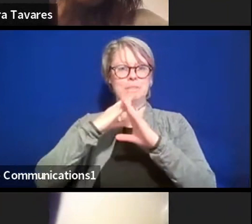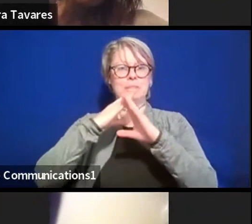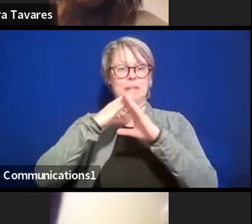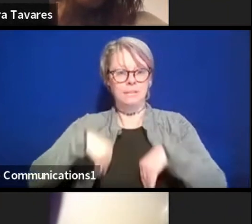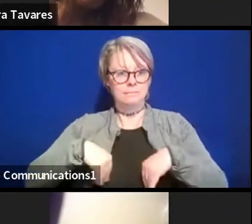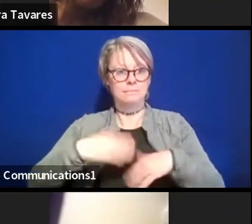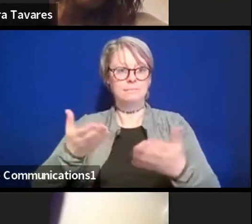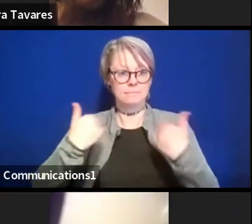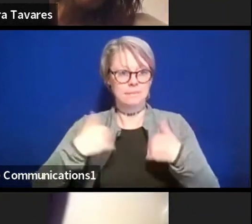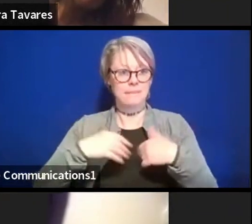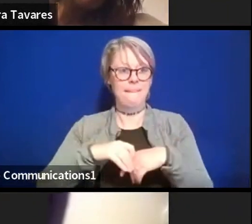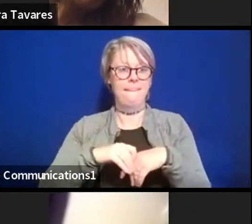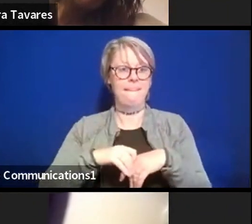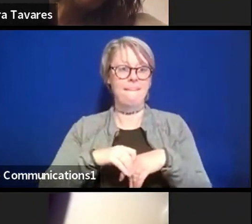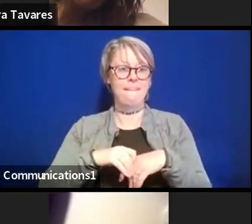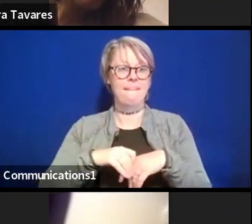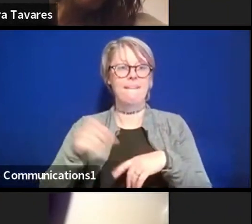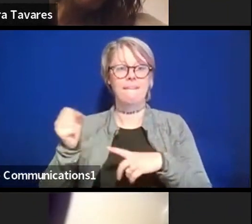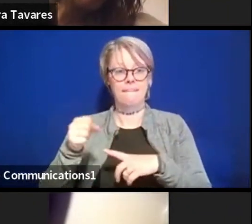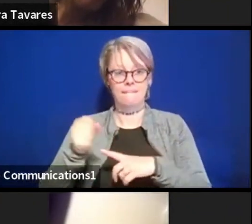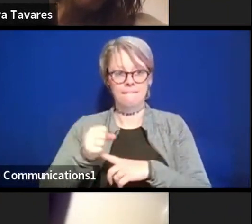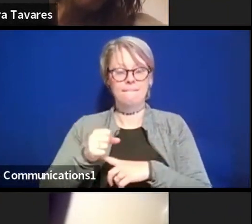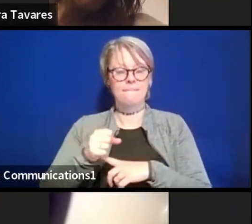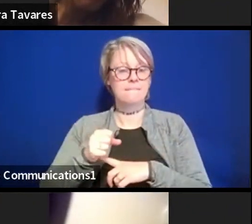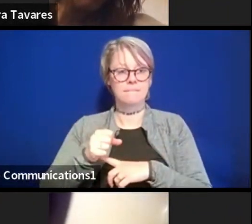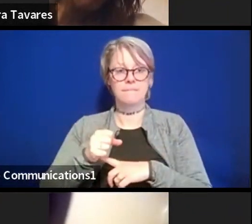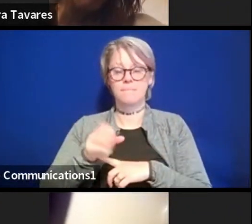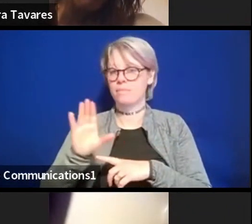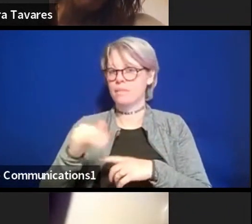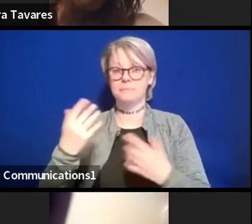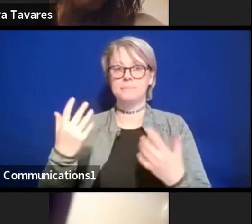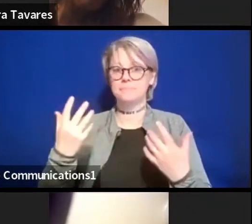you interpreted. Yes, I think that's a beautiful